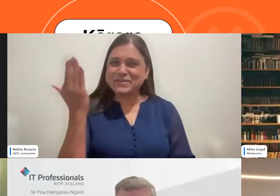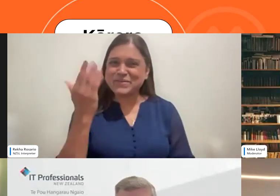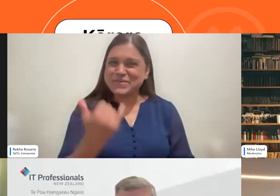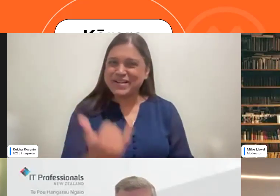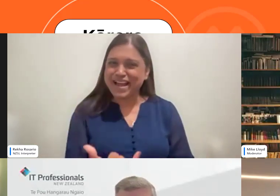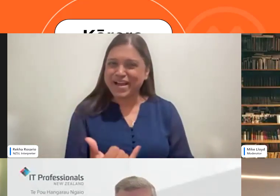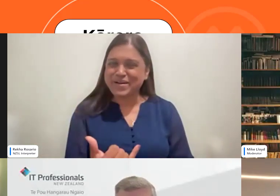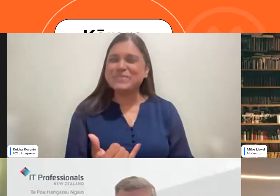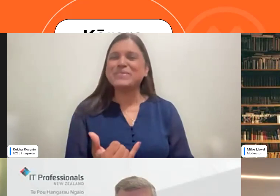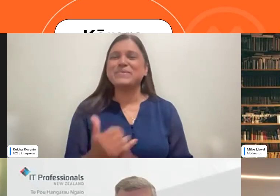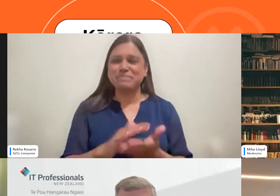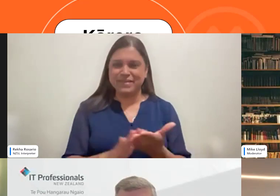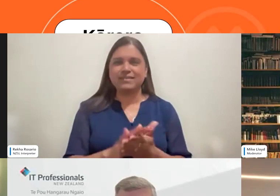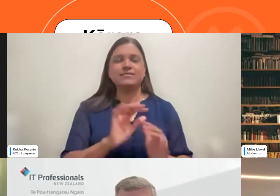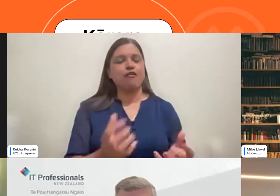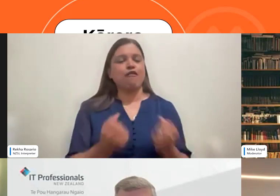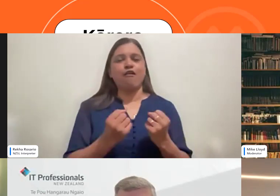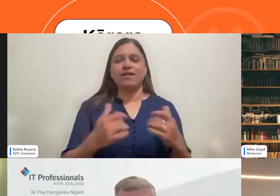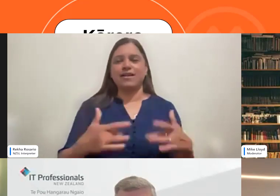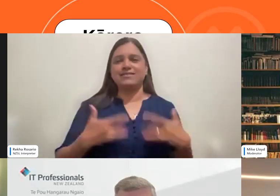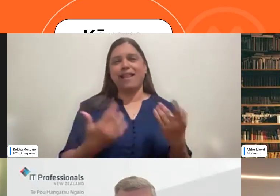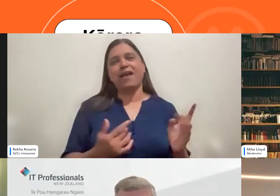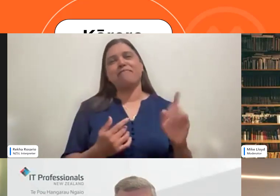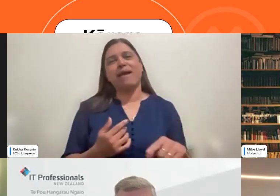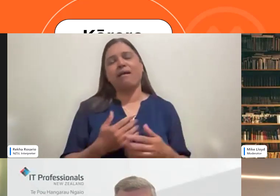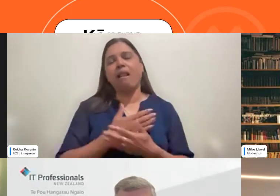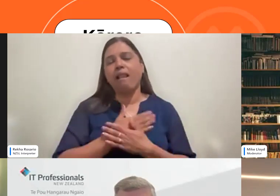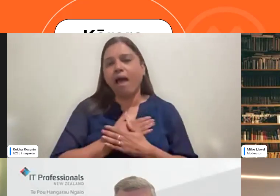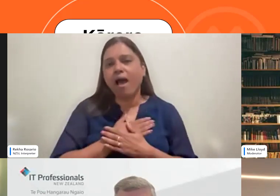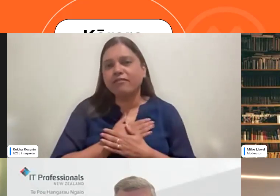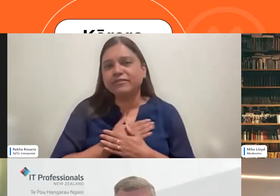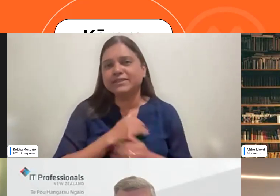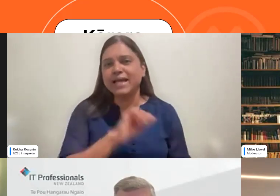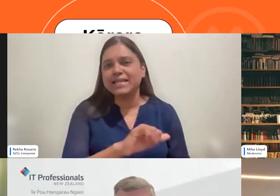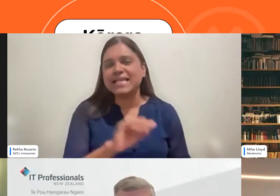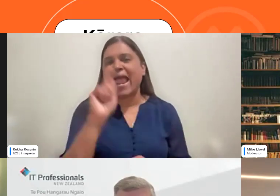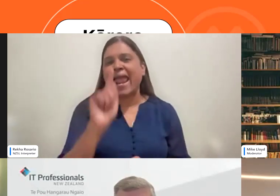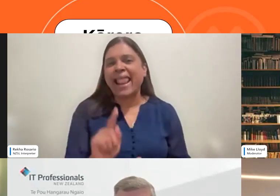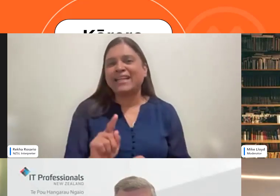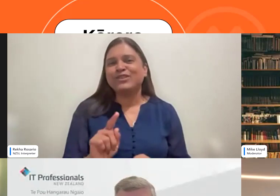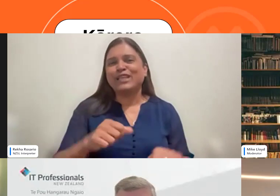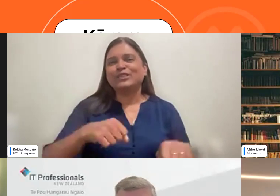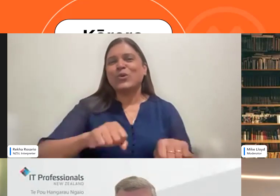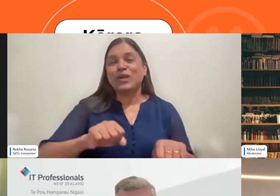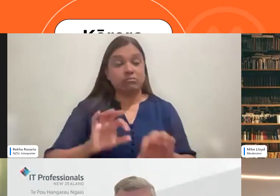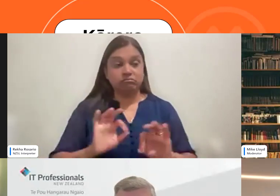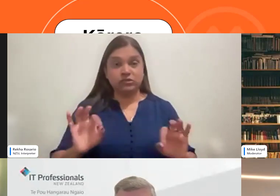it's given him his life back, because he loved his bike. Now he's got these electric scooters, which are amazing. He doesn't have to lift